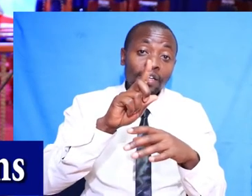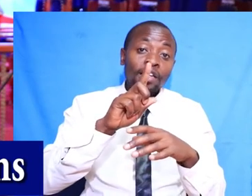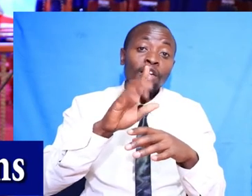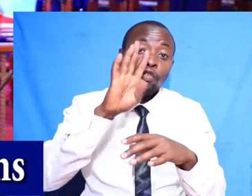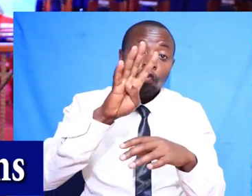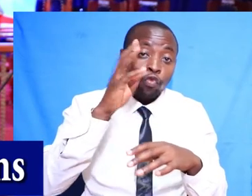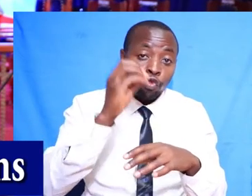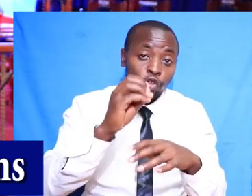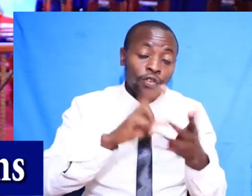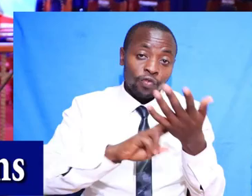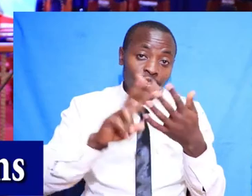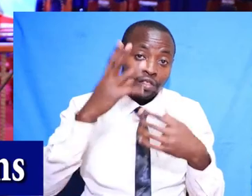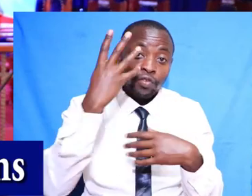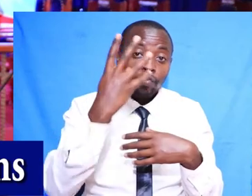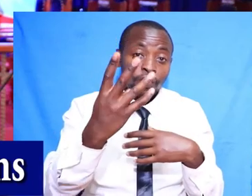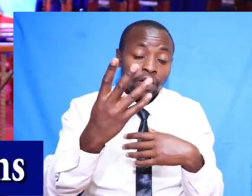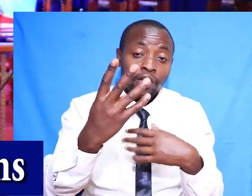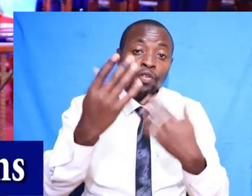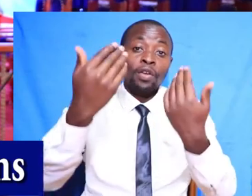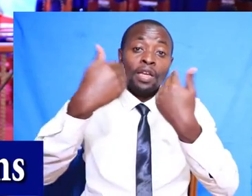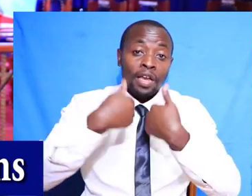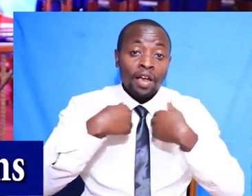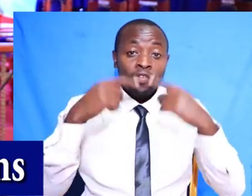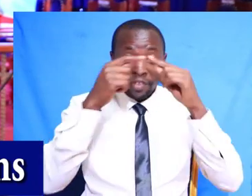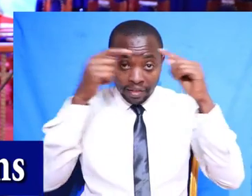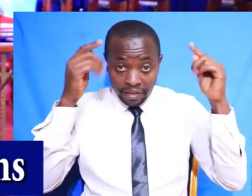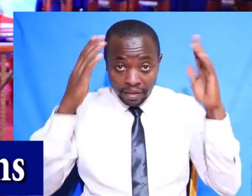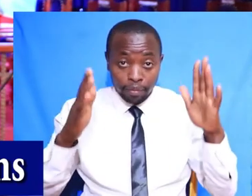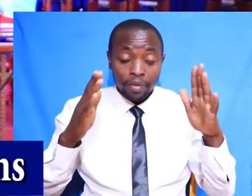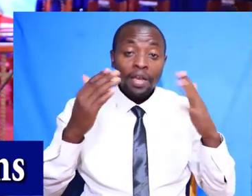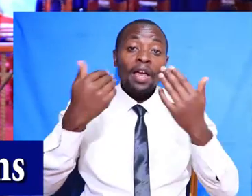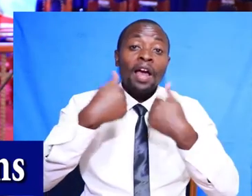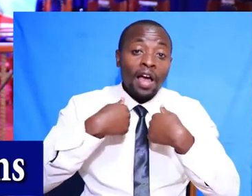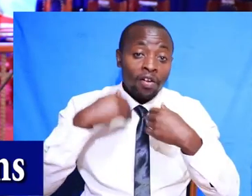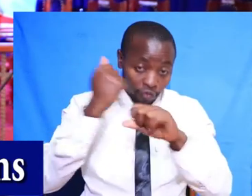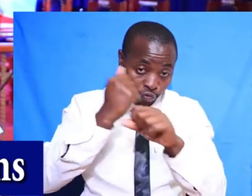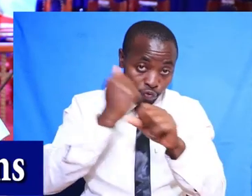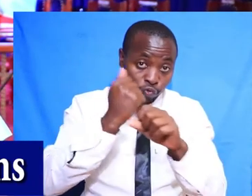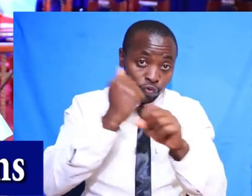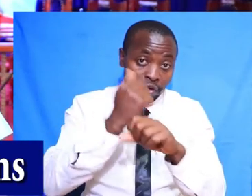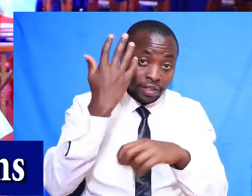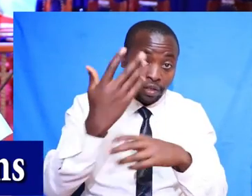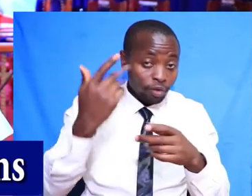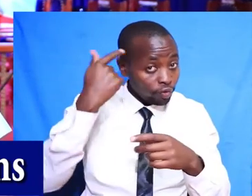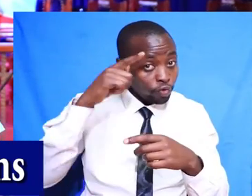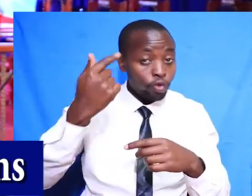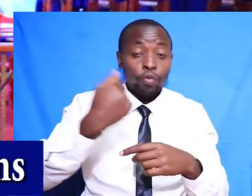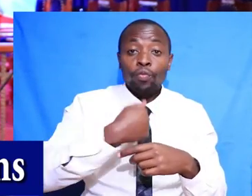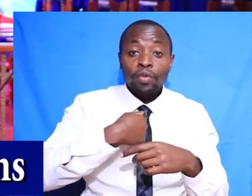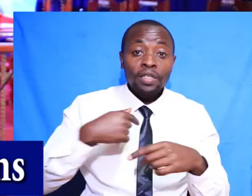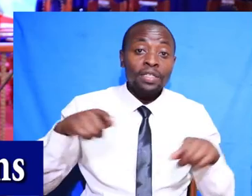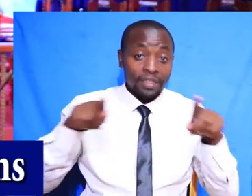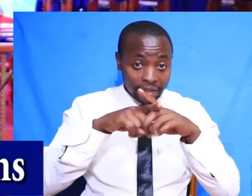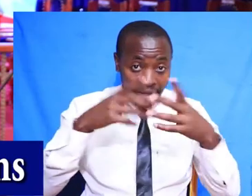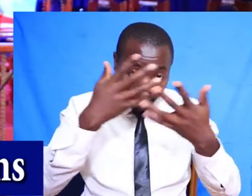the proud have ridden a snare for me. The cords they have spread a net by